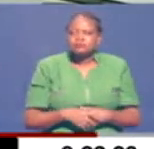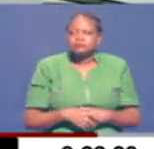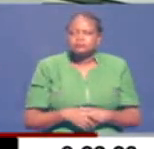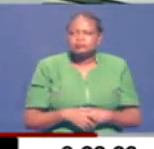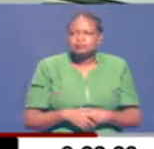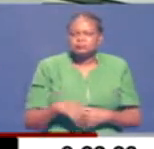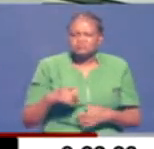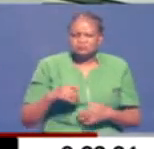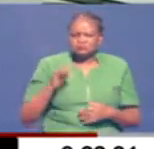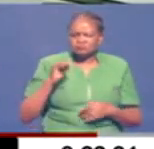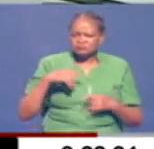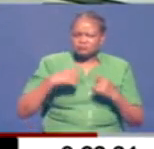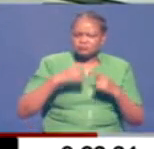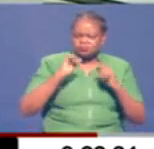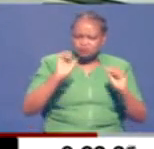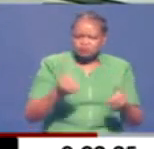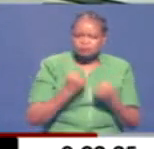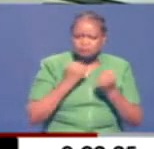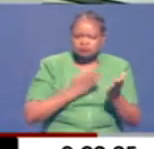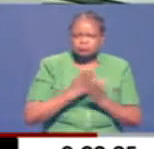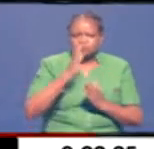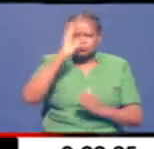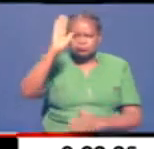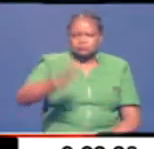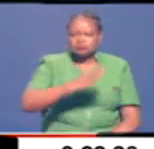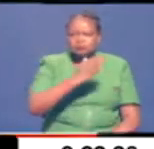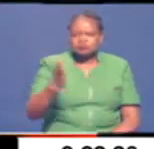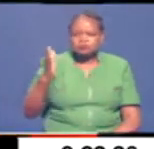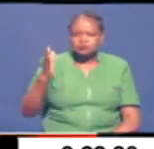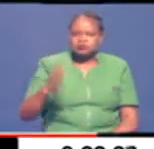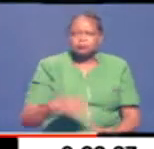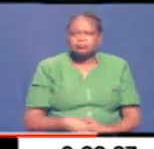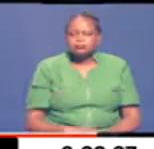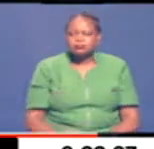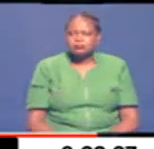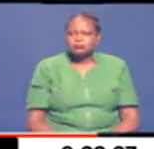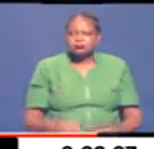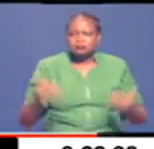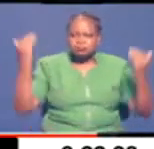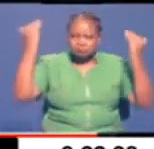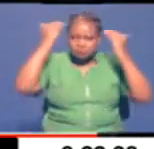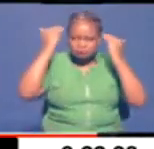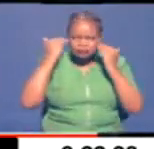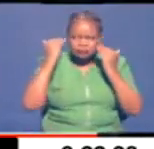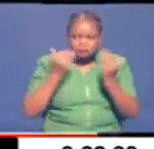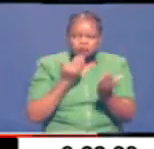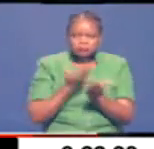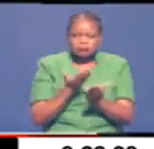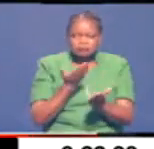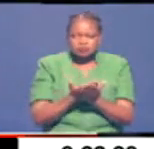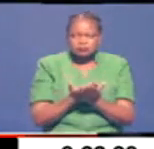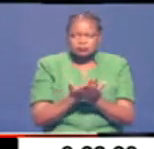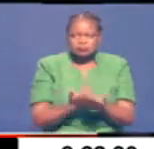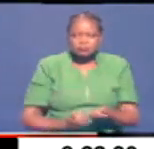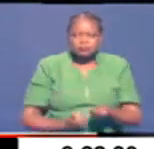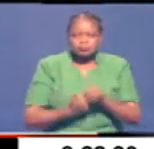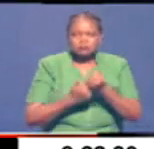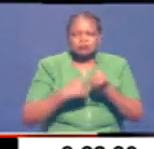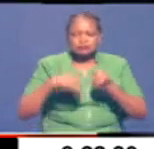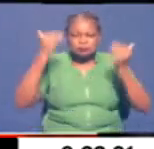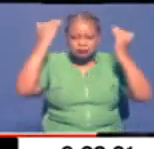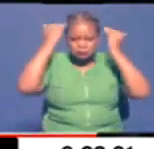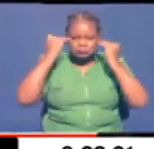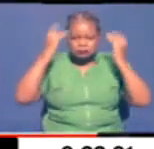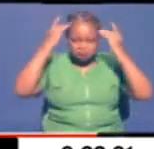be salvaged through Parliament. The Court of Appeal upholding the High Court ruling on